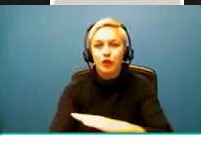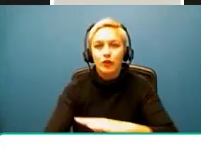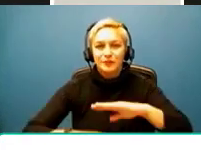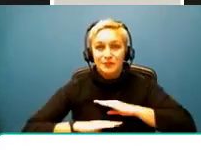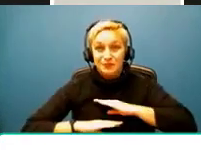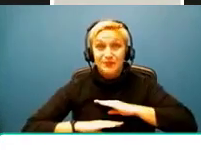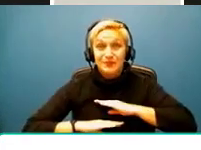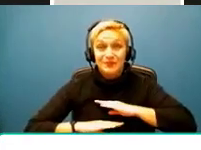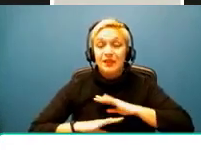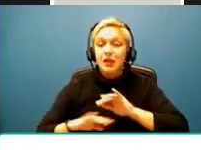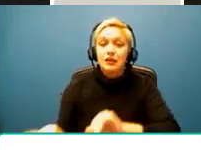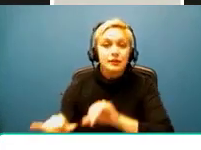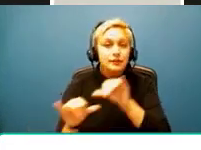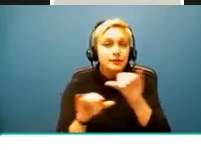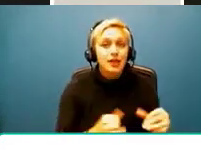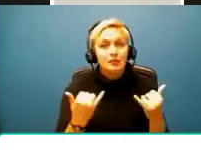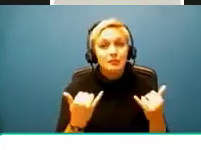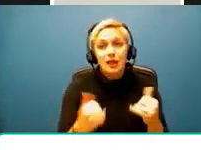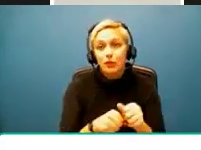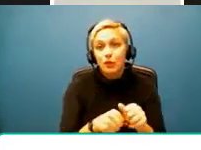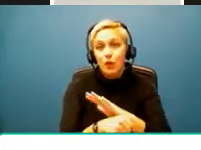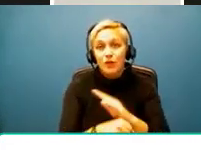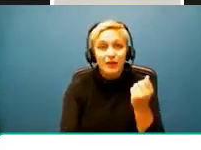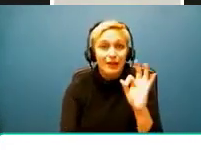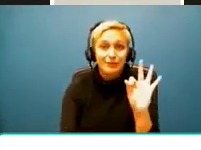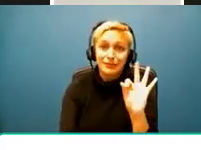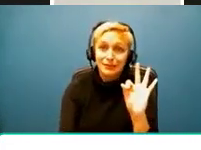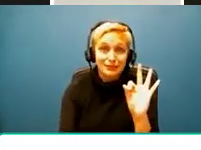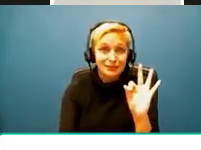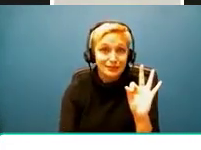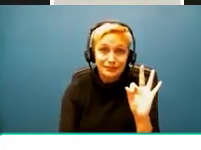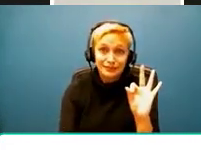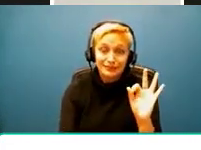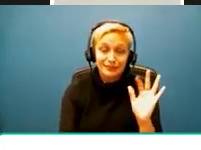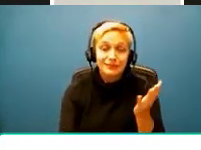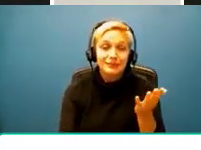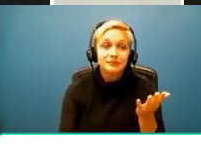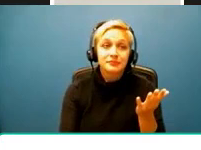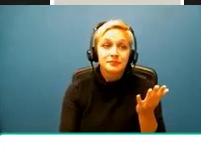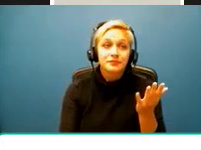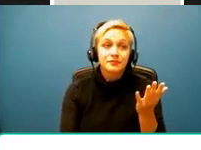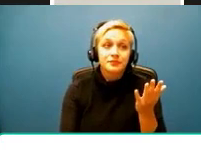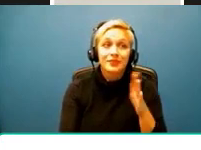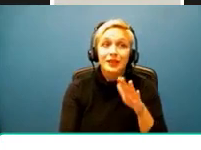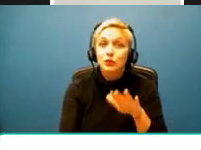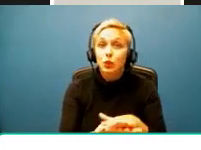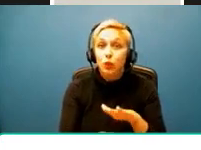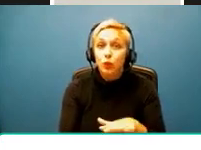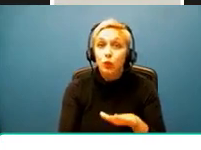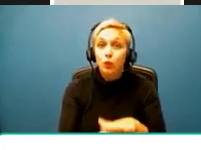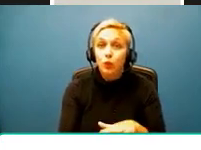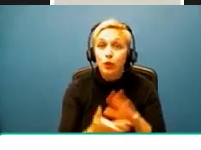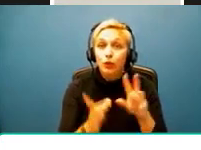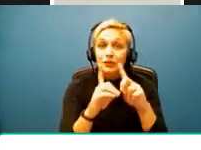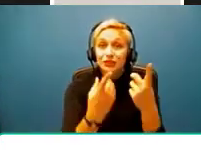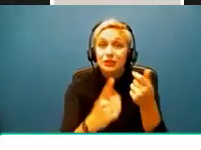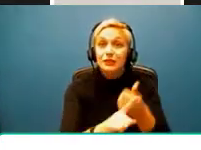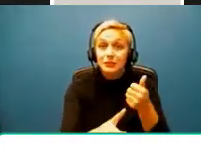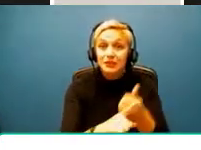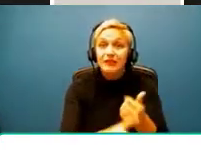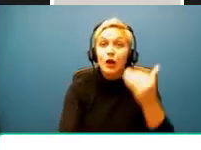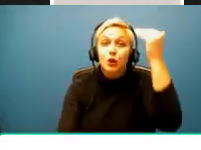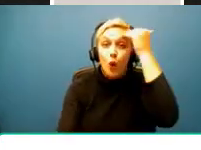COVID-19. All these measures, a school district might not be able to implement immediately.